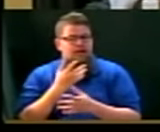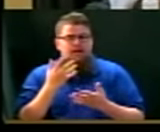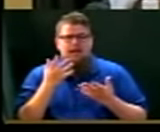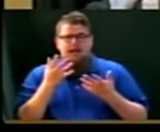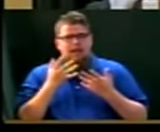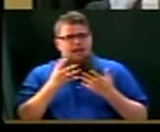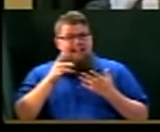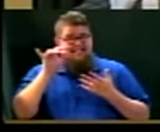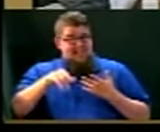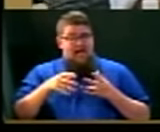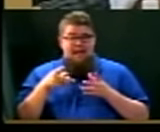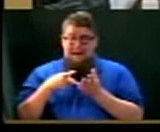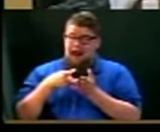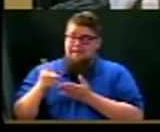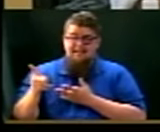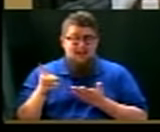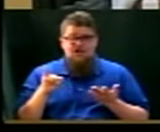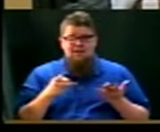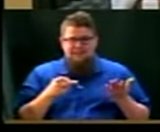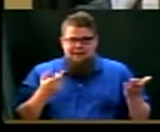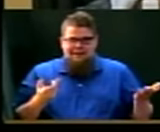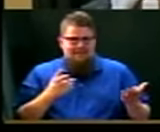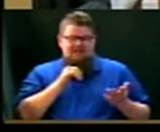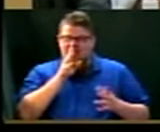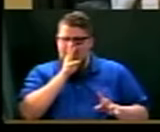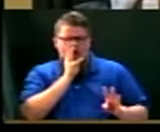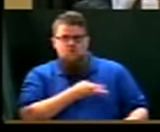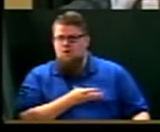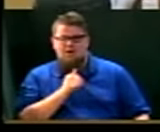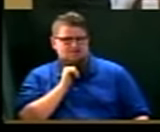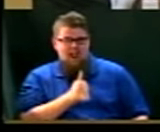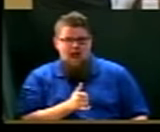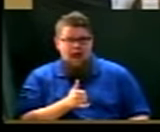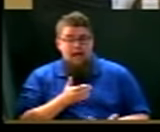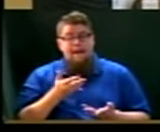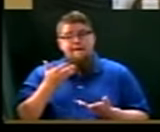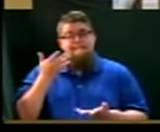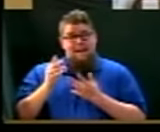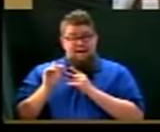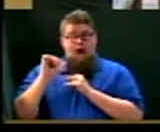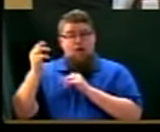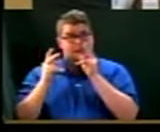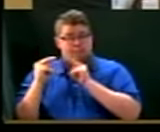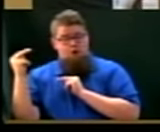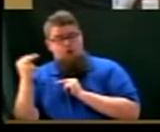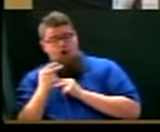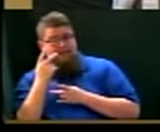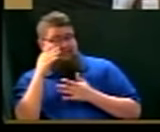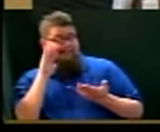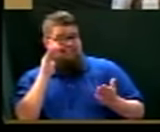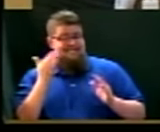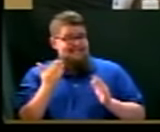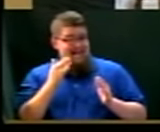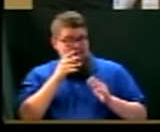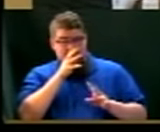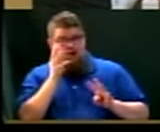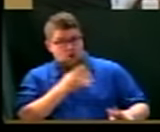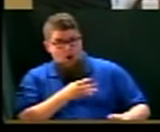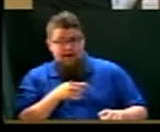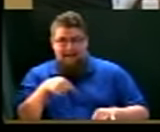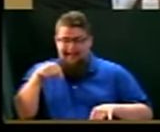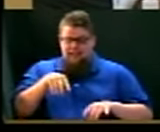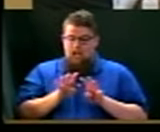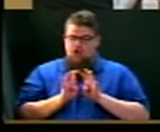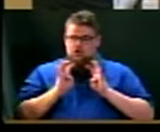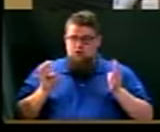and compensation is not something that has been ignored. It might appear that it's been ignored because this board has not been able to